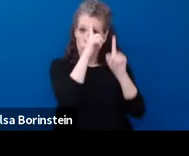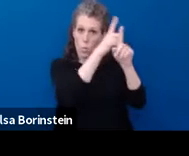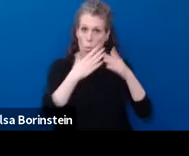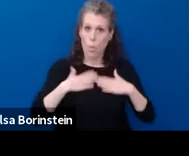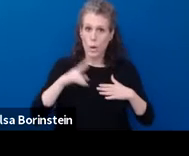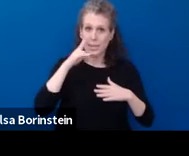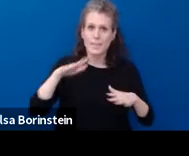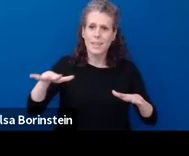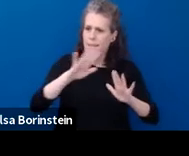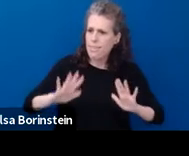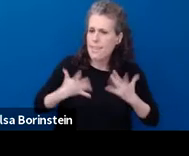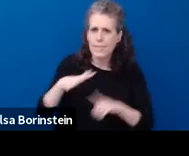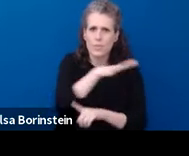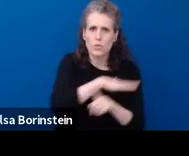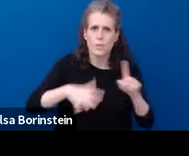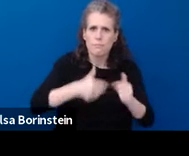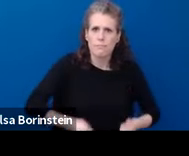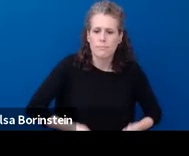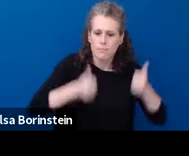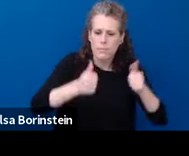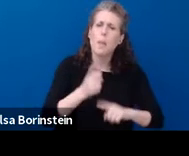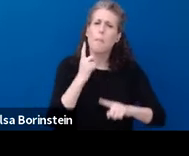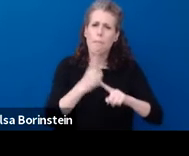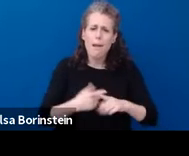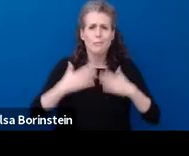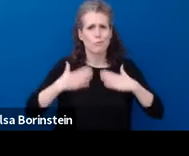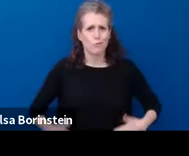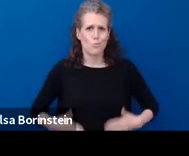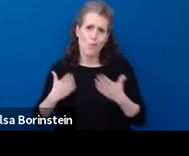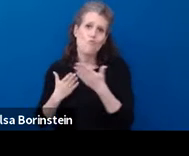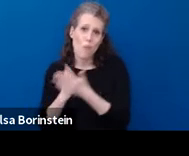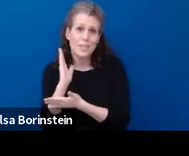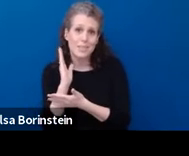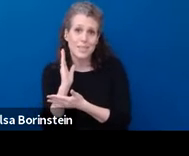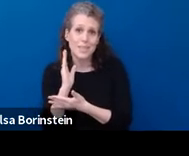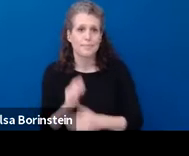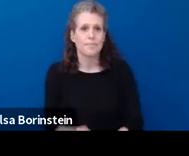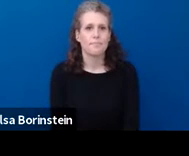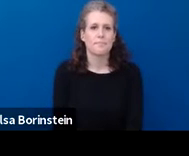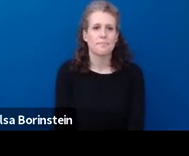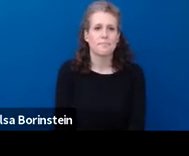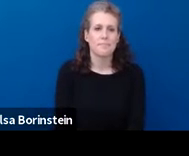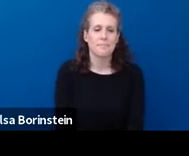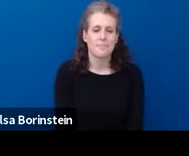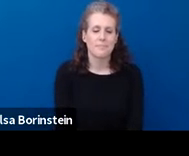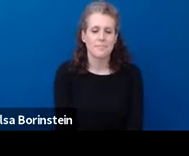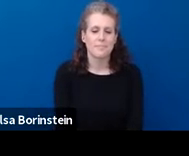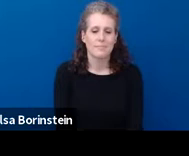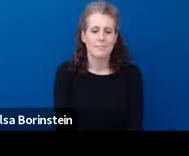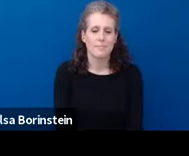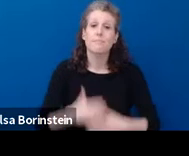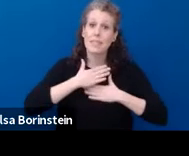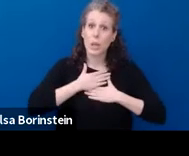conditions and the fulfillment of human rights for people with disabilities and chronic diseases. Most of our work